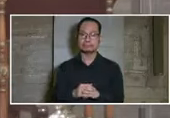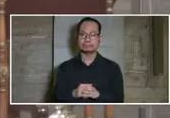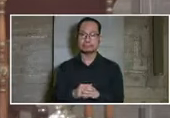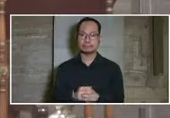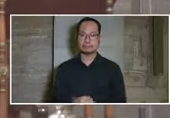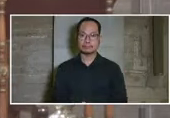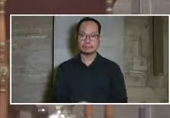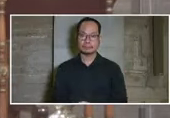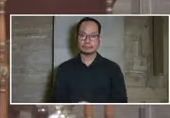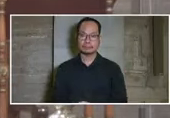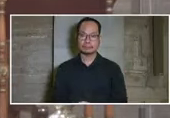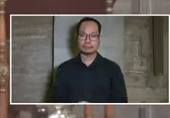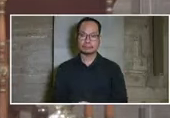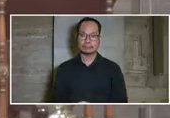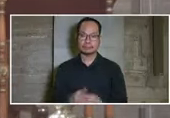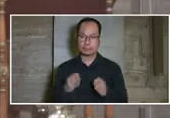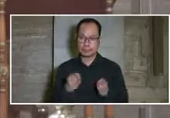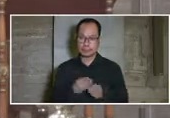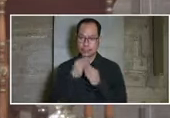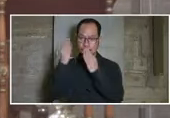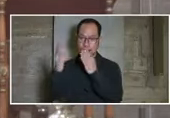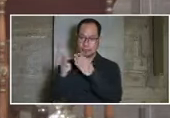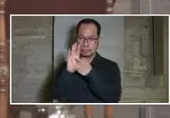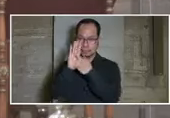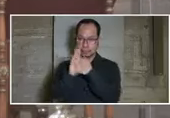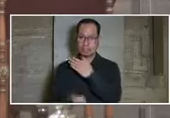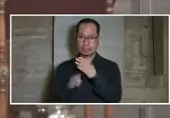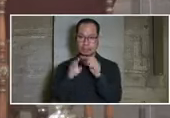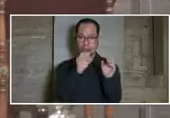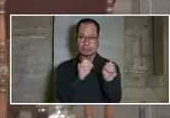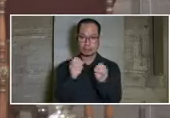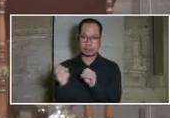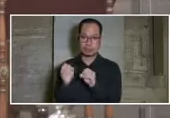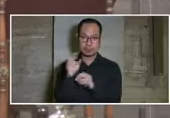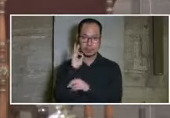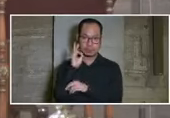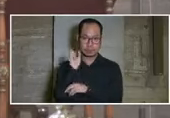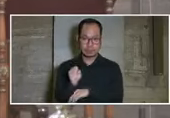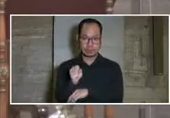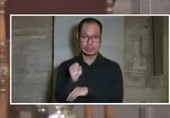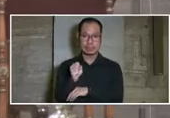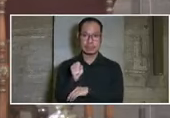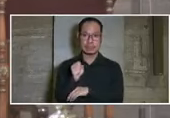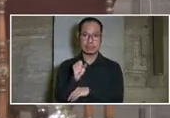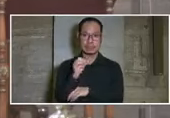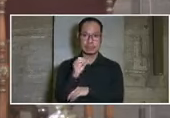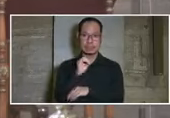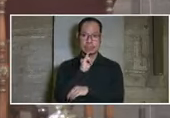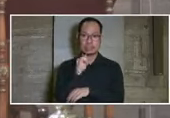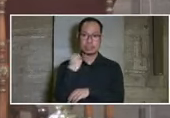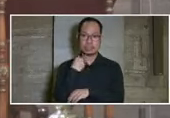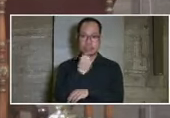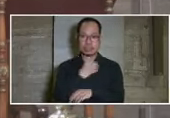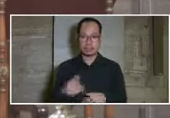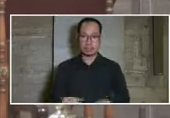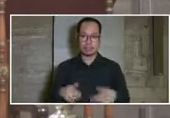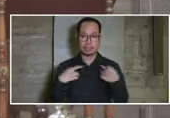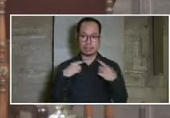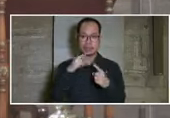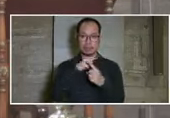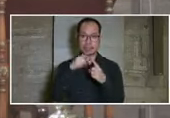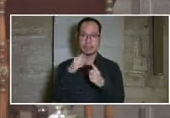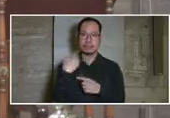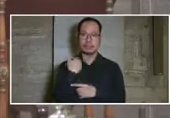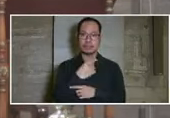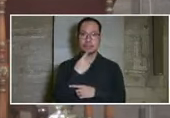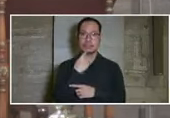place. Bringing back to order was and is our life when we say